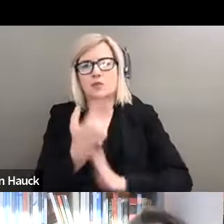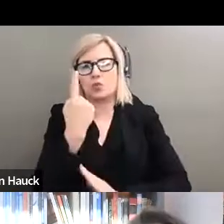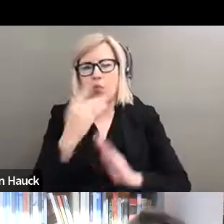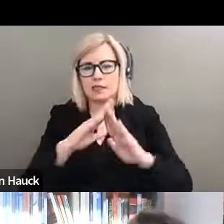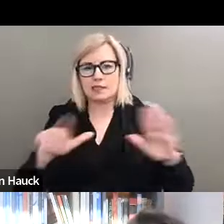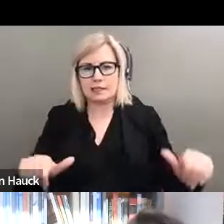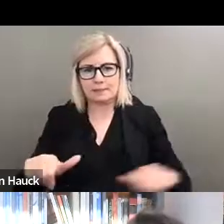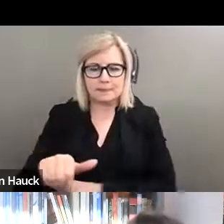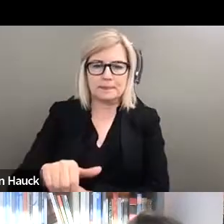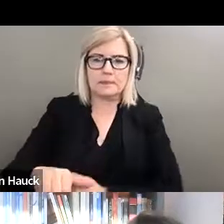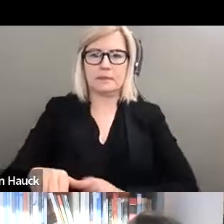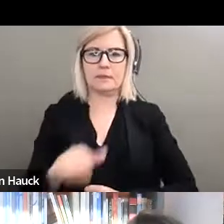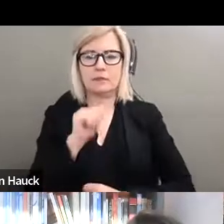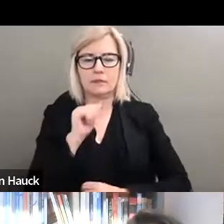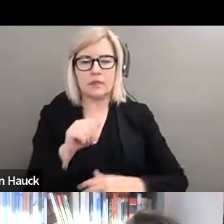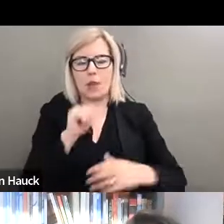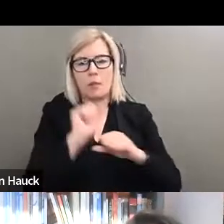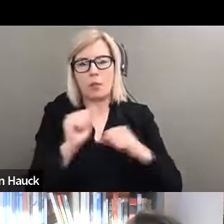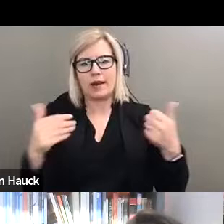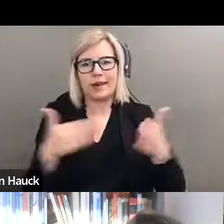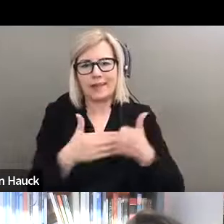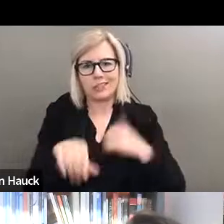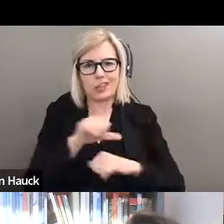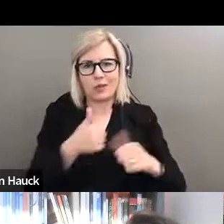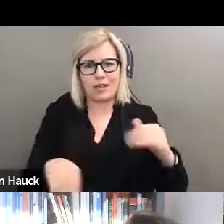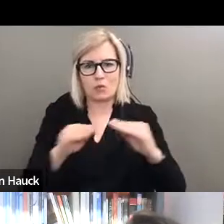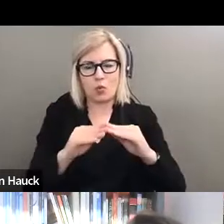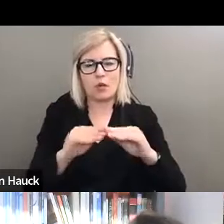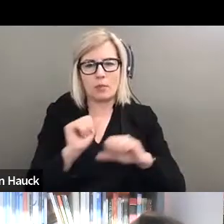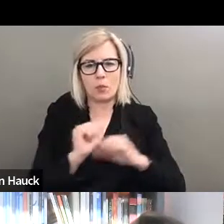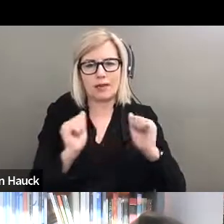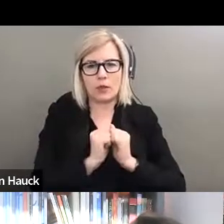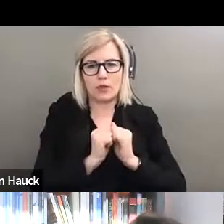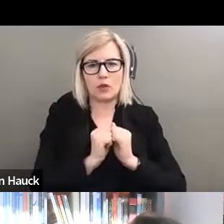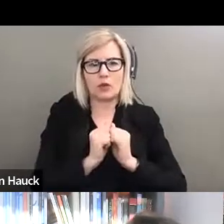now. They won't have competing systems. So you'll be able to